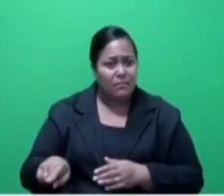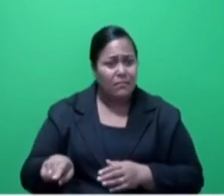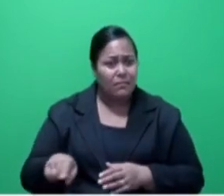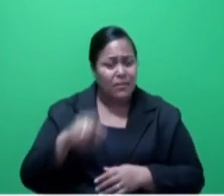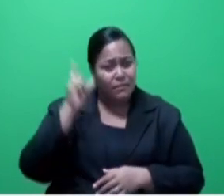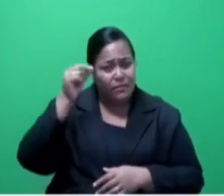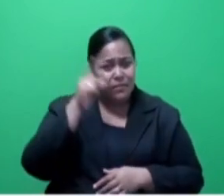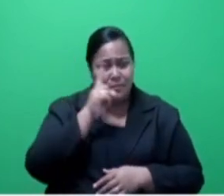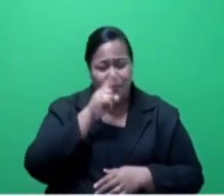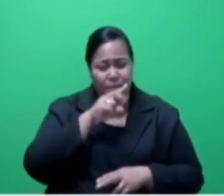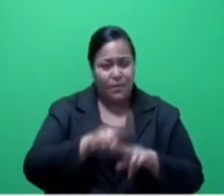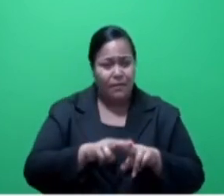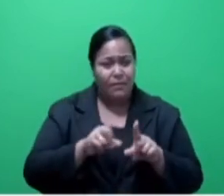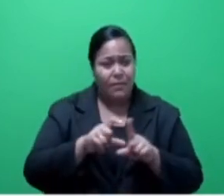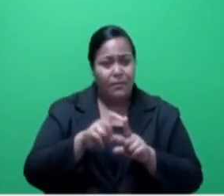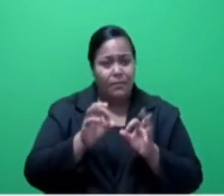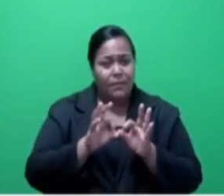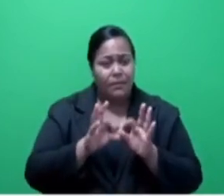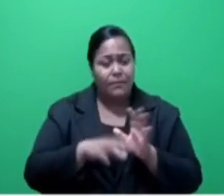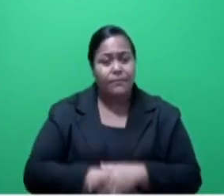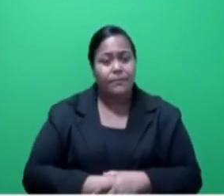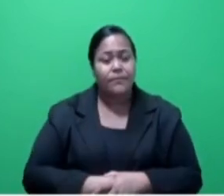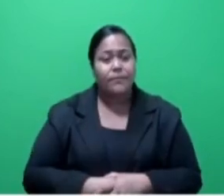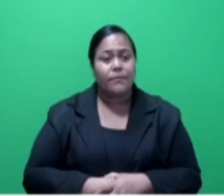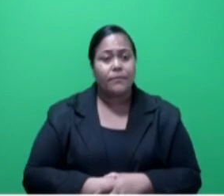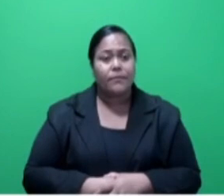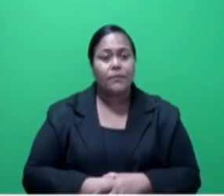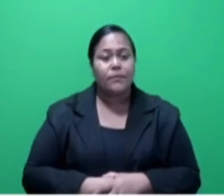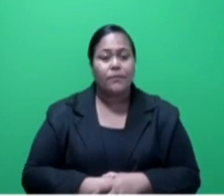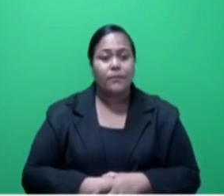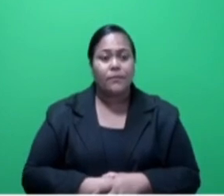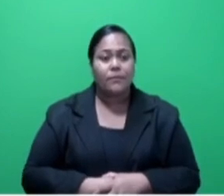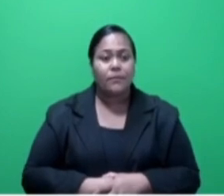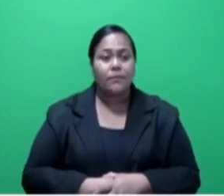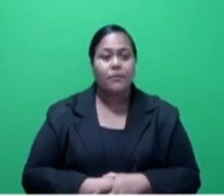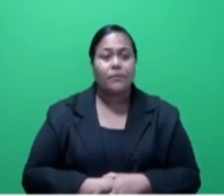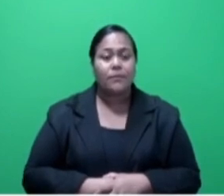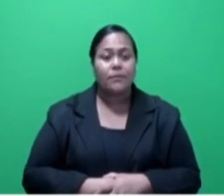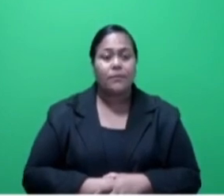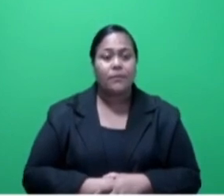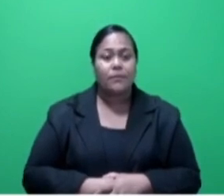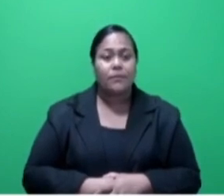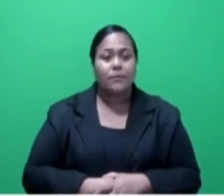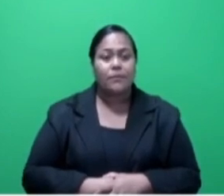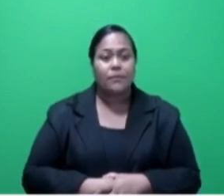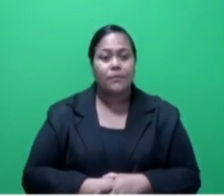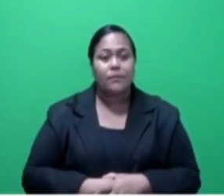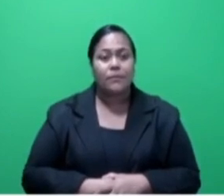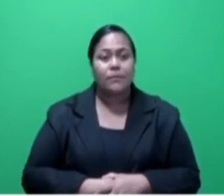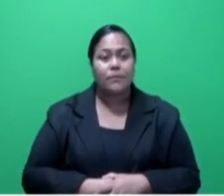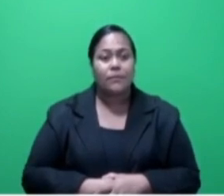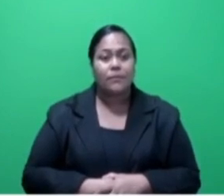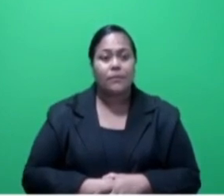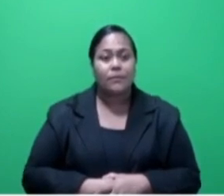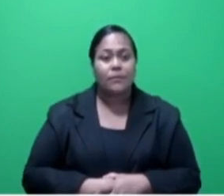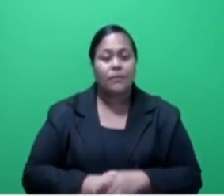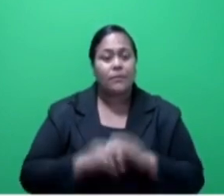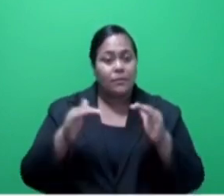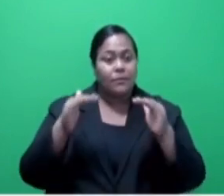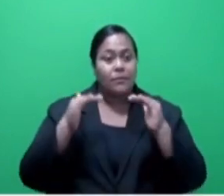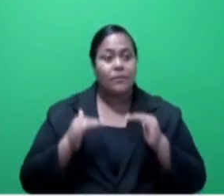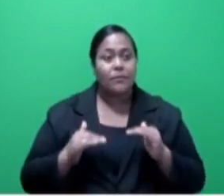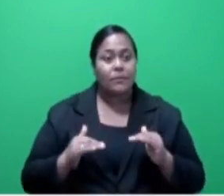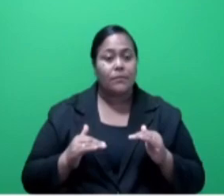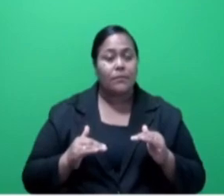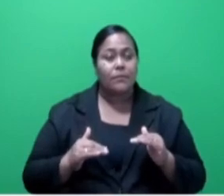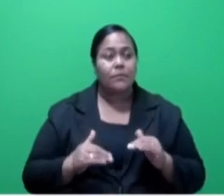that. Mr. Speaker, sir, I've already highlighted one other point that I'd like to make, which seems to be